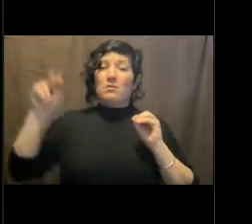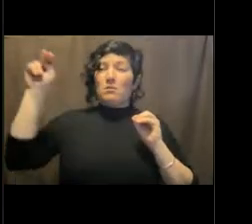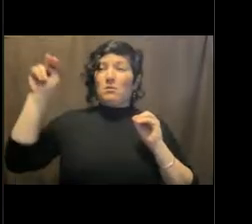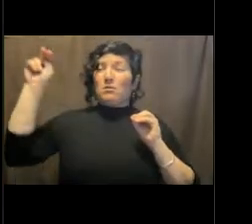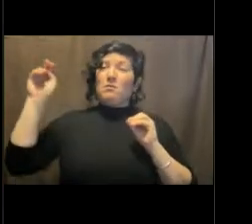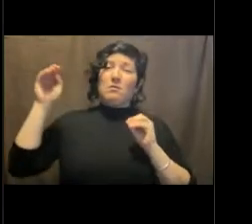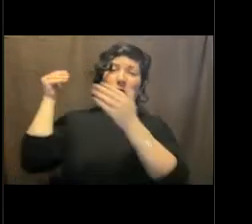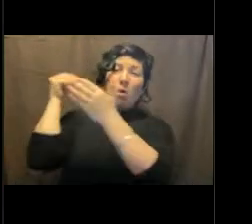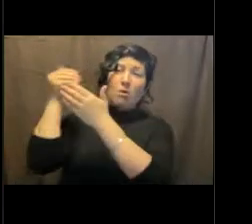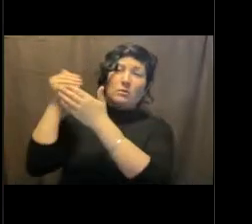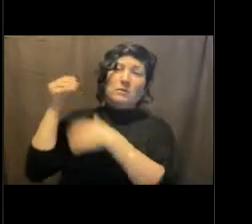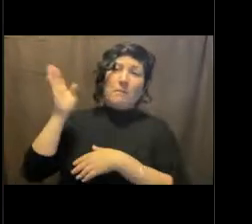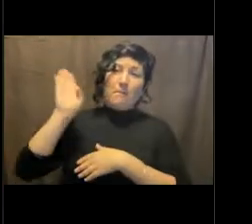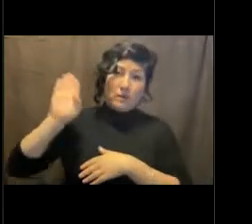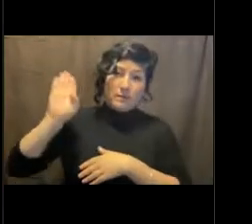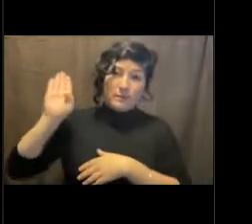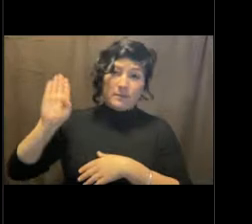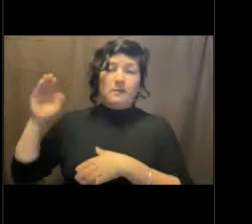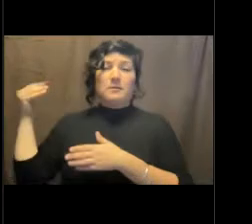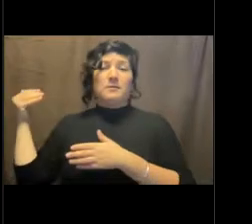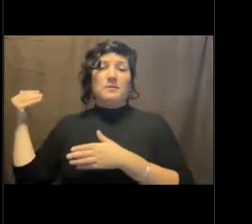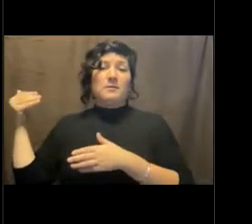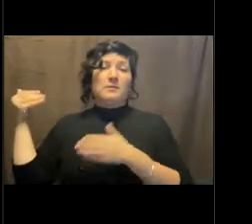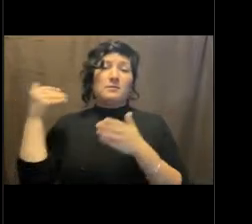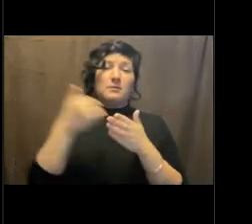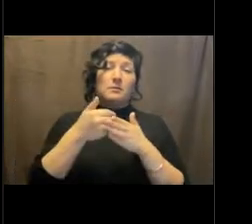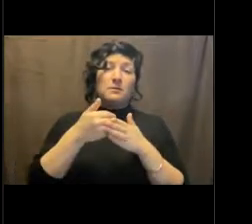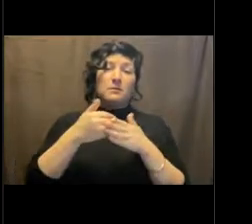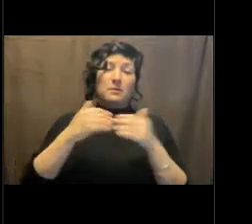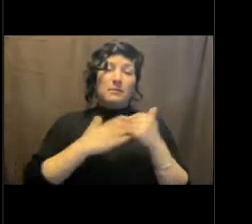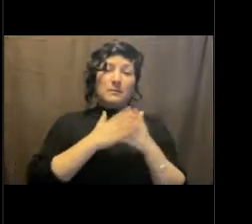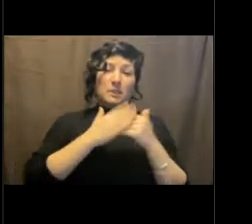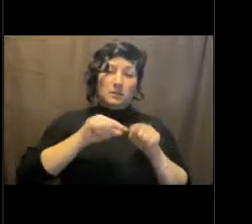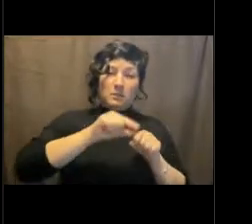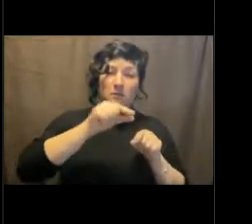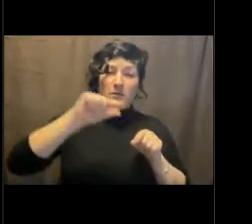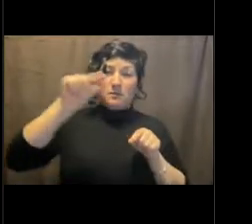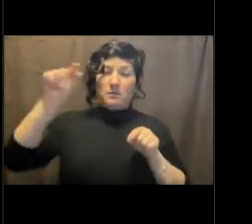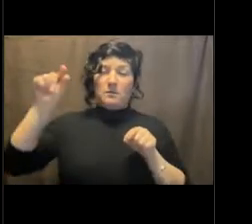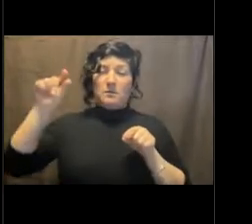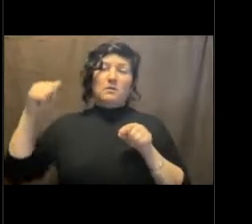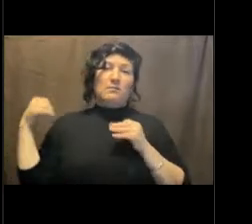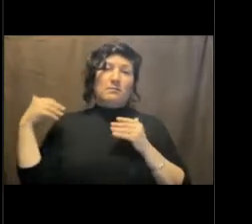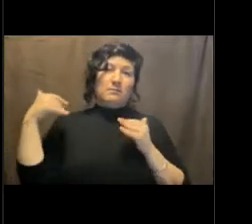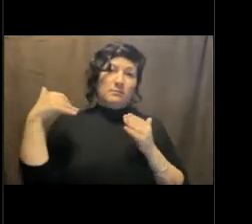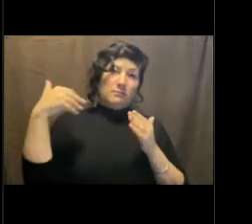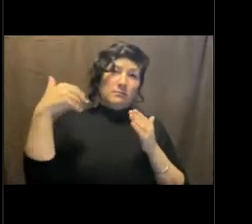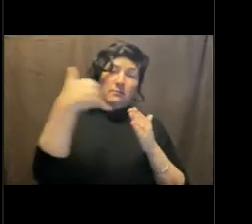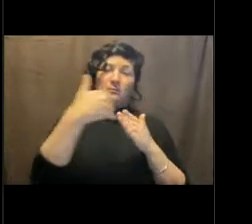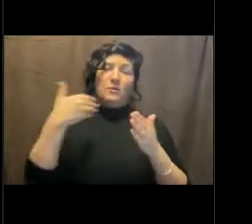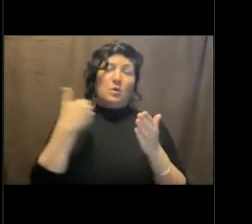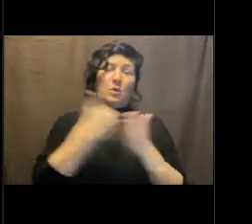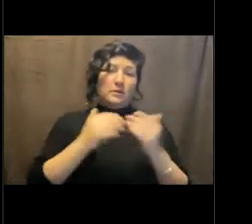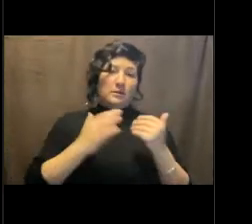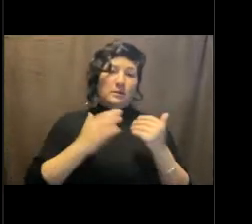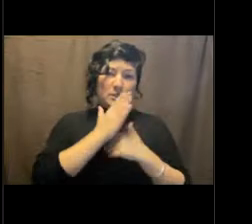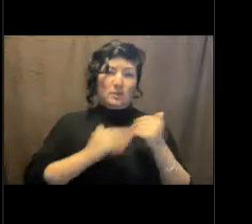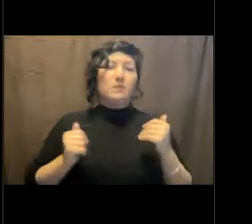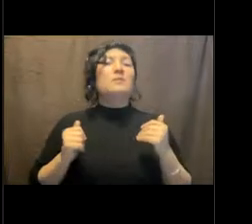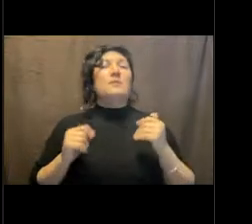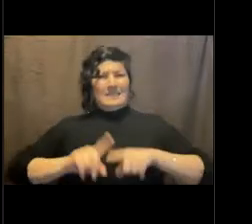Boston. You're also seeing more red closer to shore. So a general inshore movement for this particular species. So very